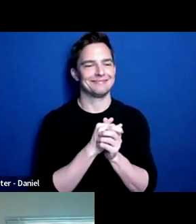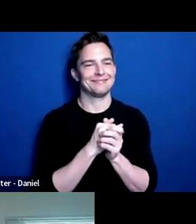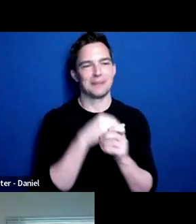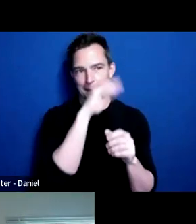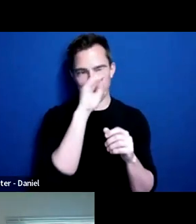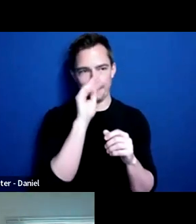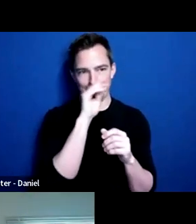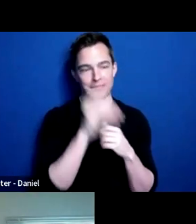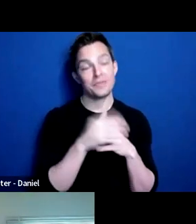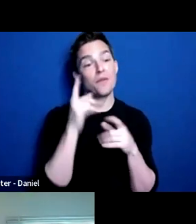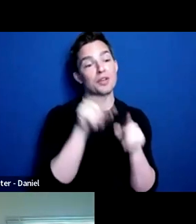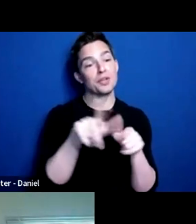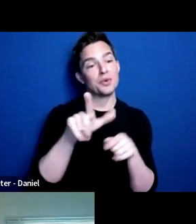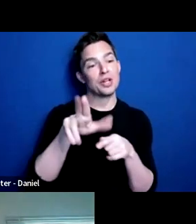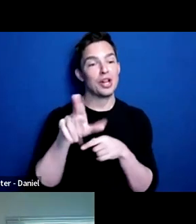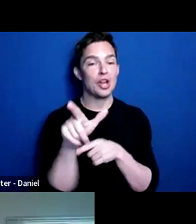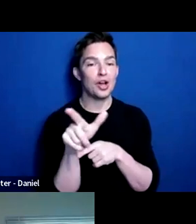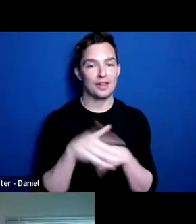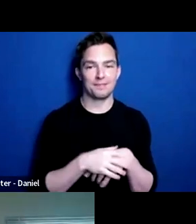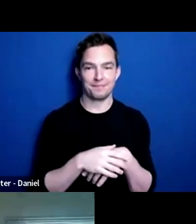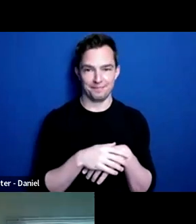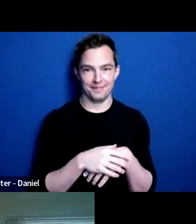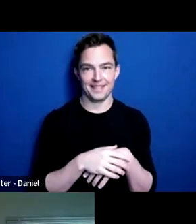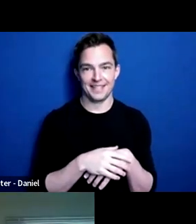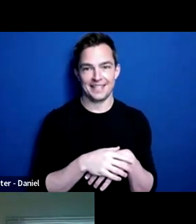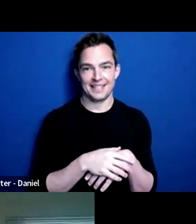So, Lil, for you, and